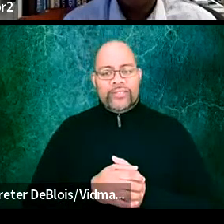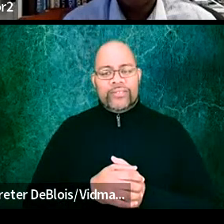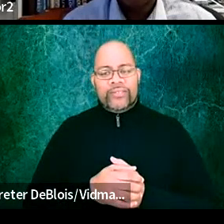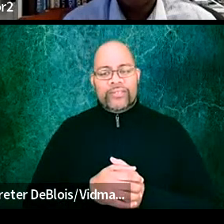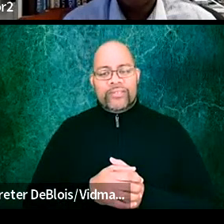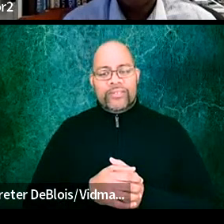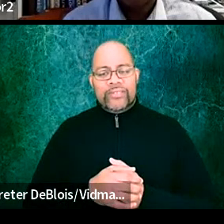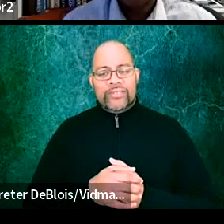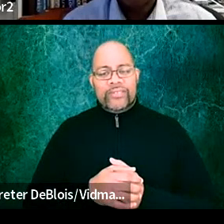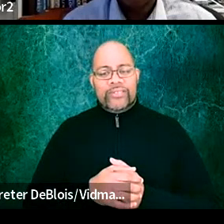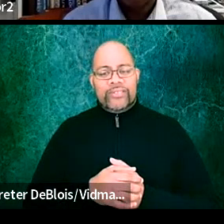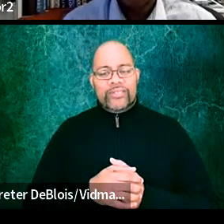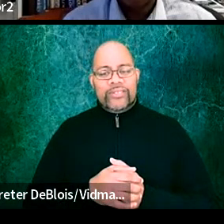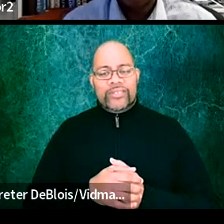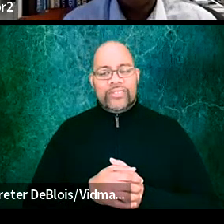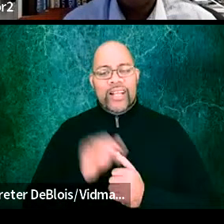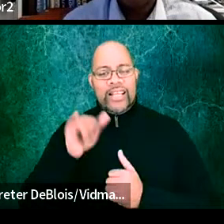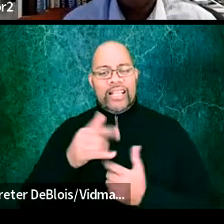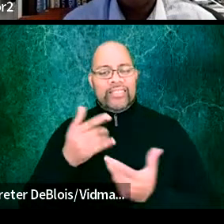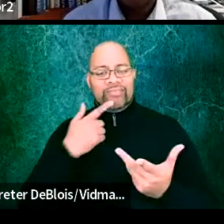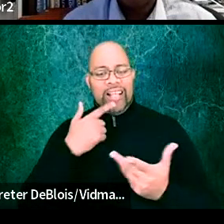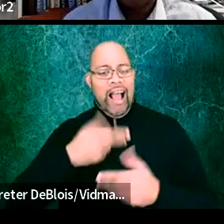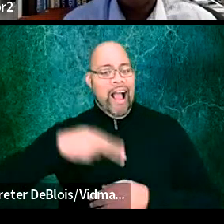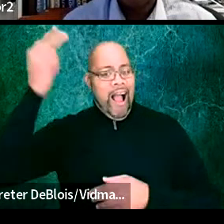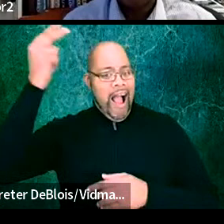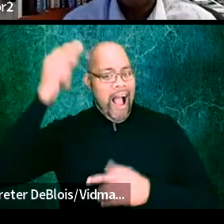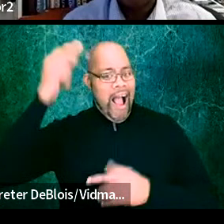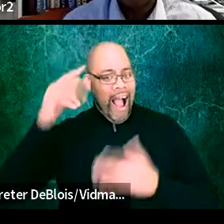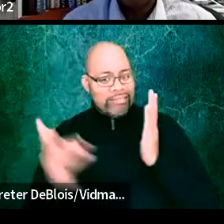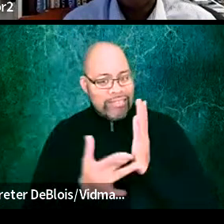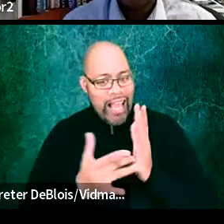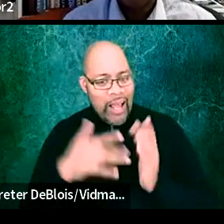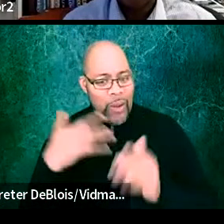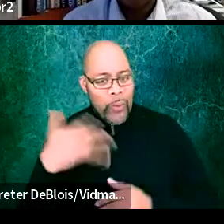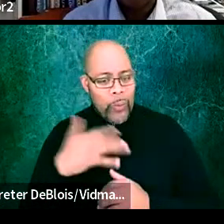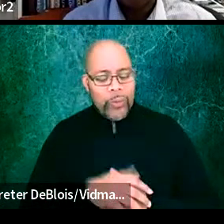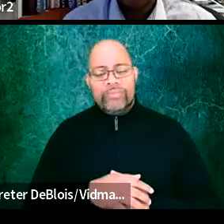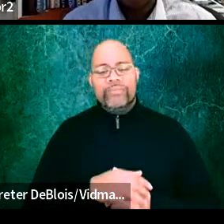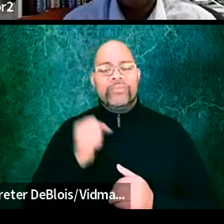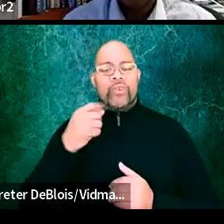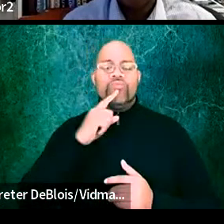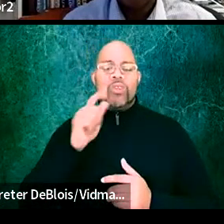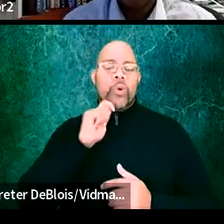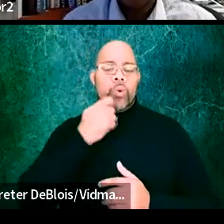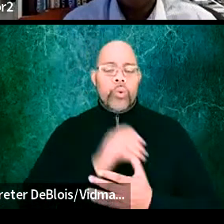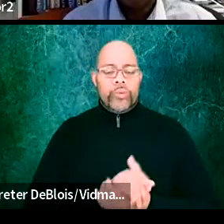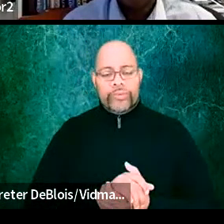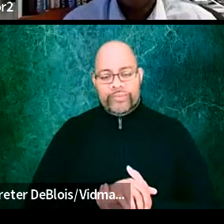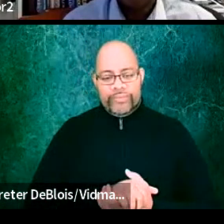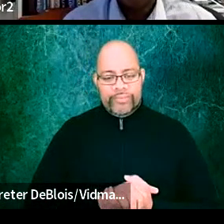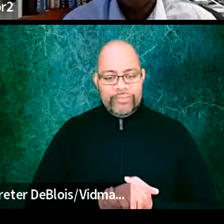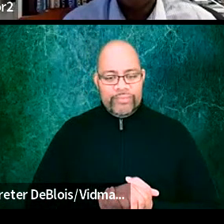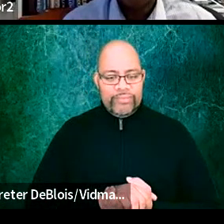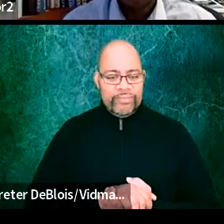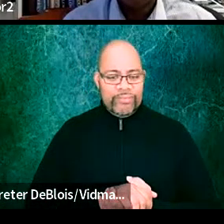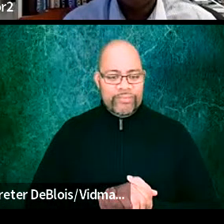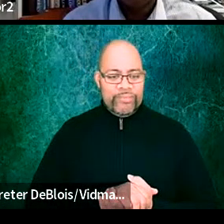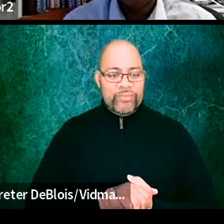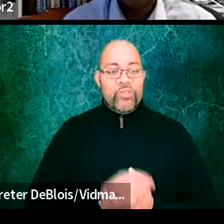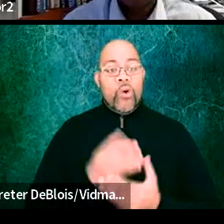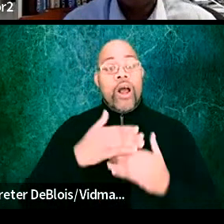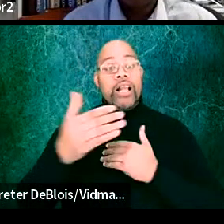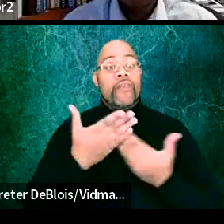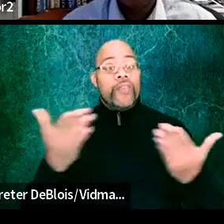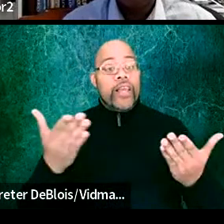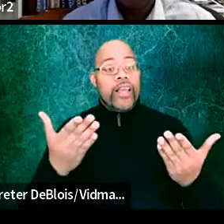this is high tech. It was, yeah, super cool. So next thing